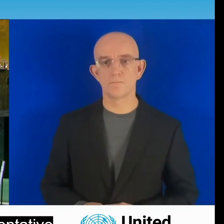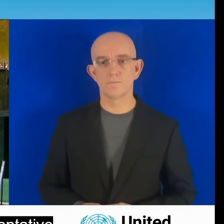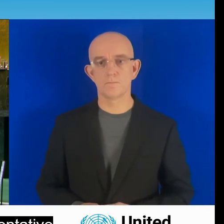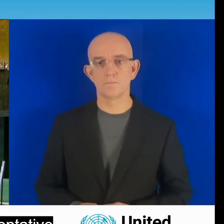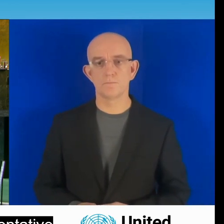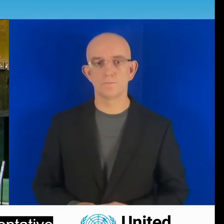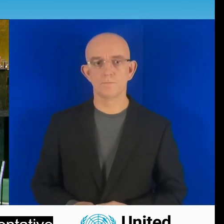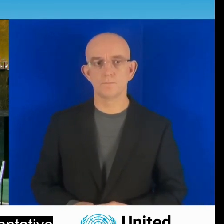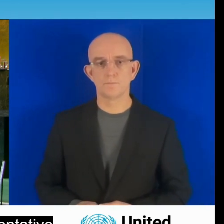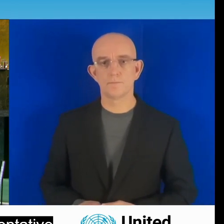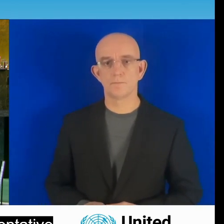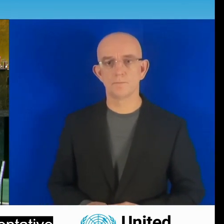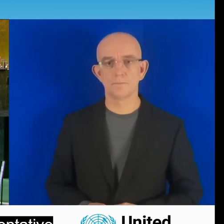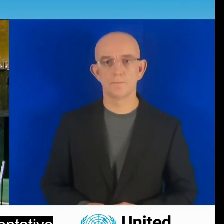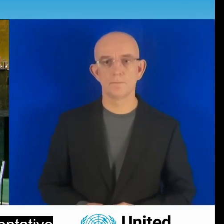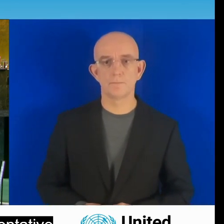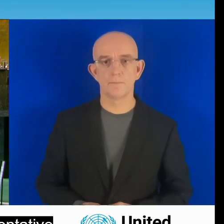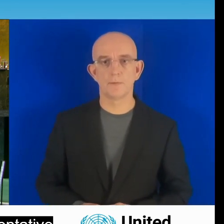Madam President,